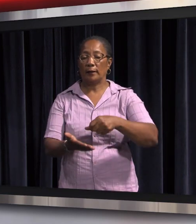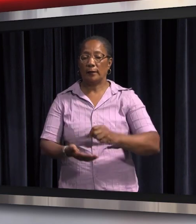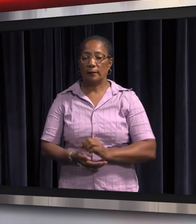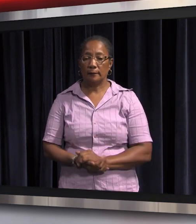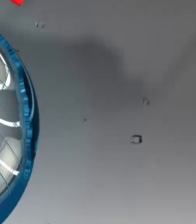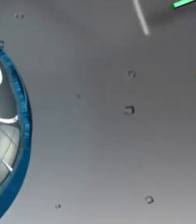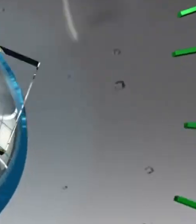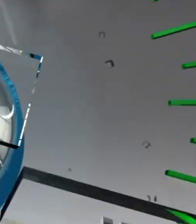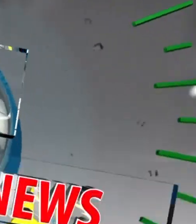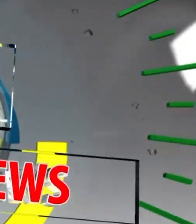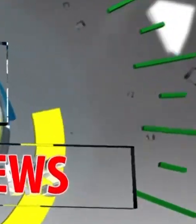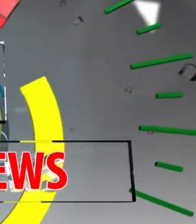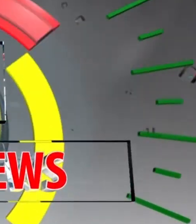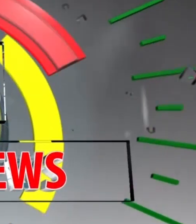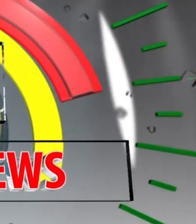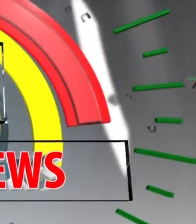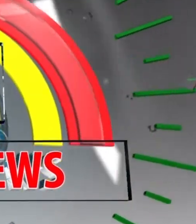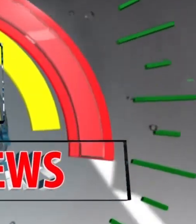social benefits.